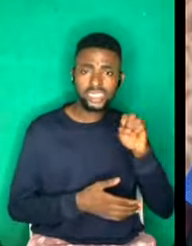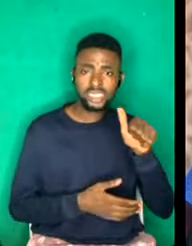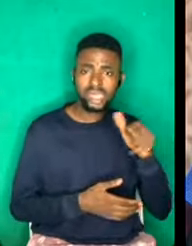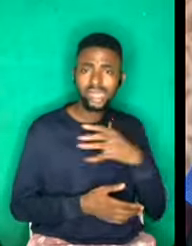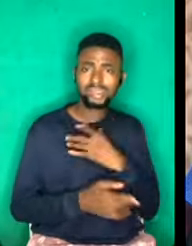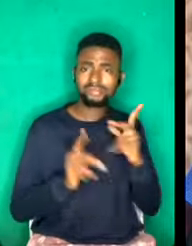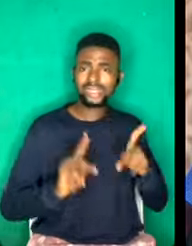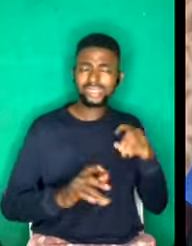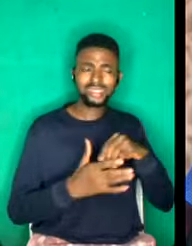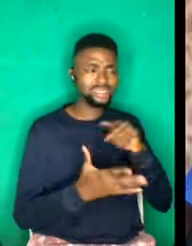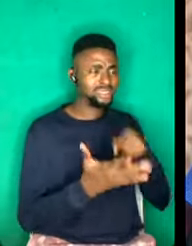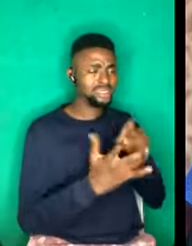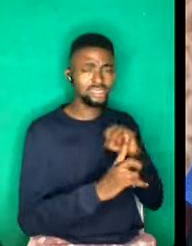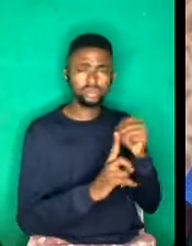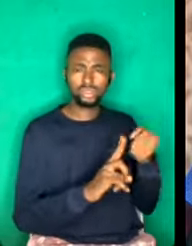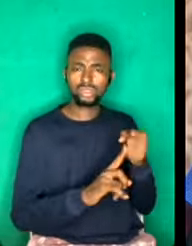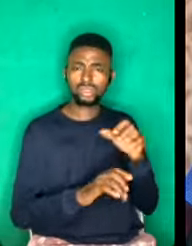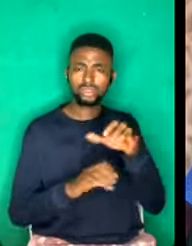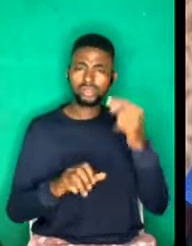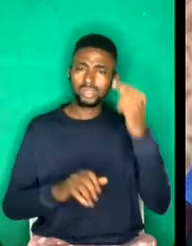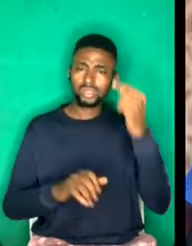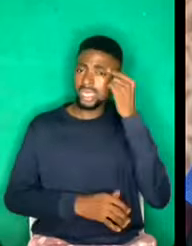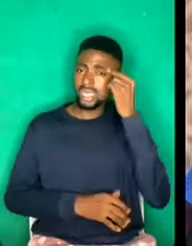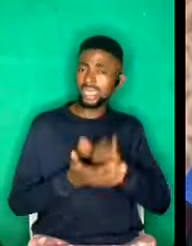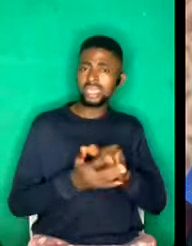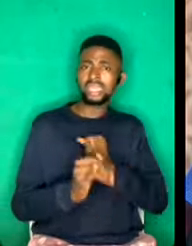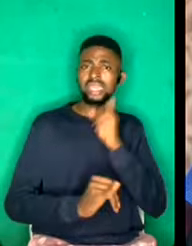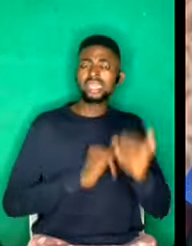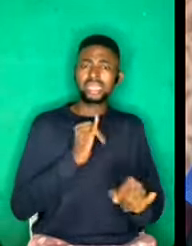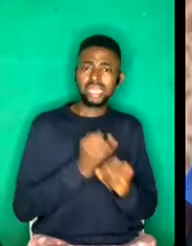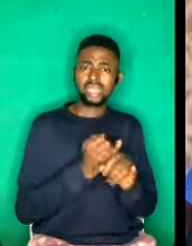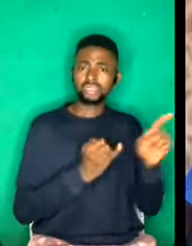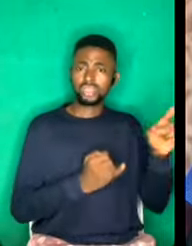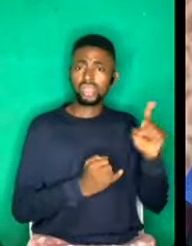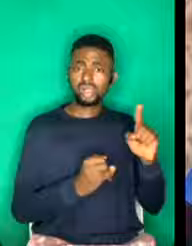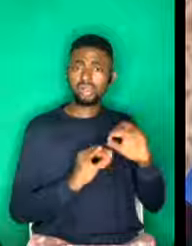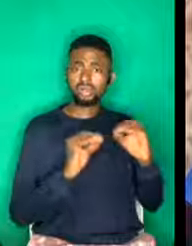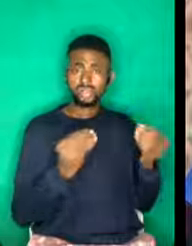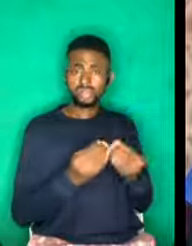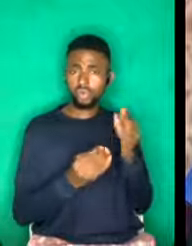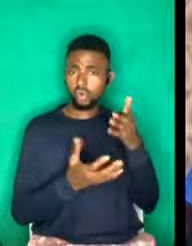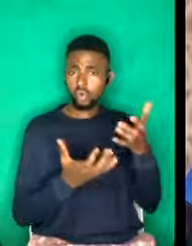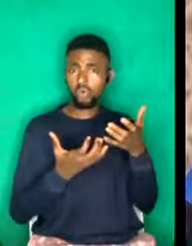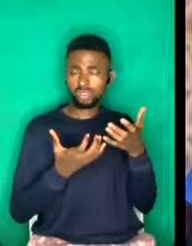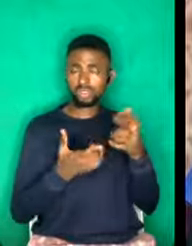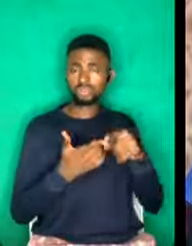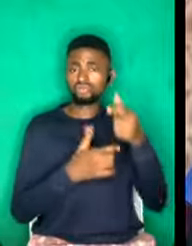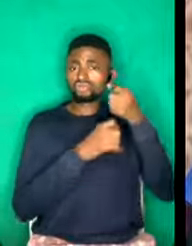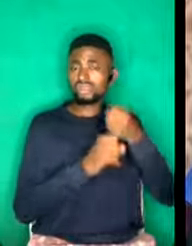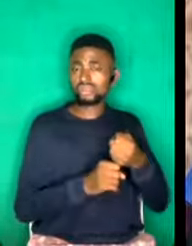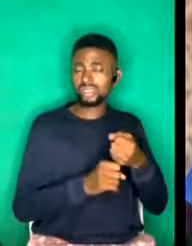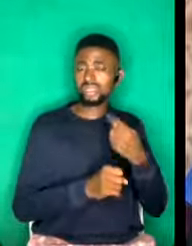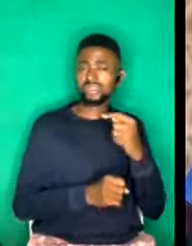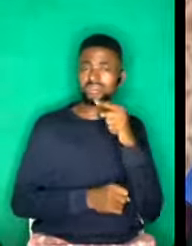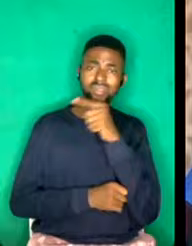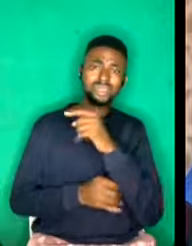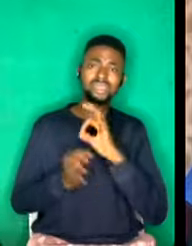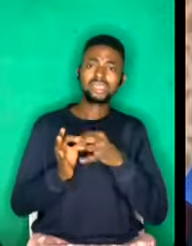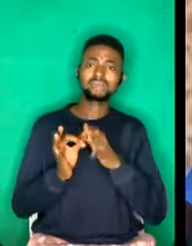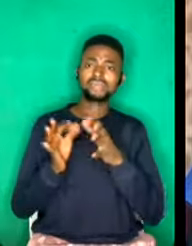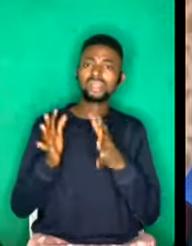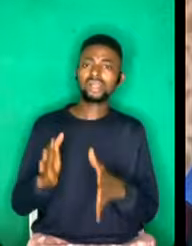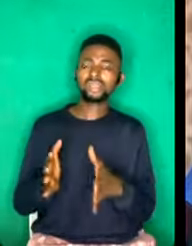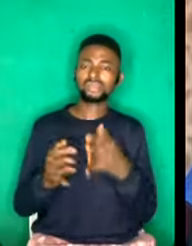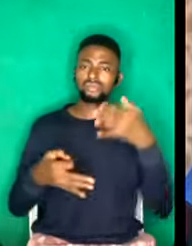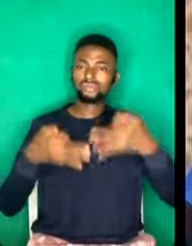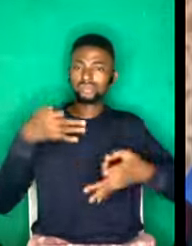that, the international body will want to trust the judgment of the interpreter because they might feel that the person has paraphrased? Do you think this is